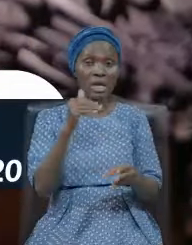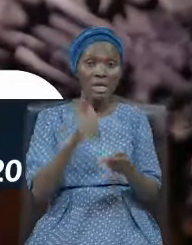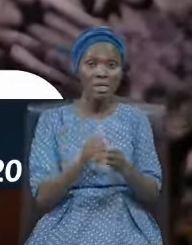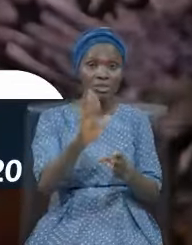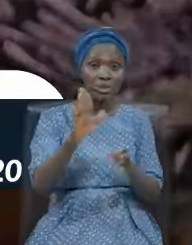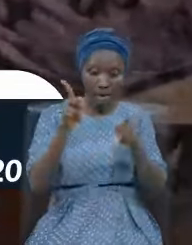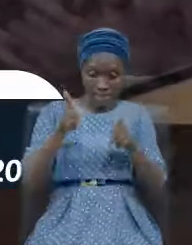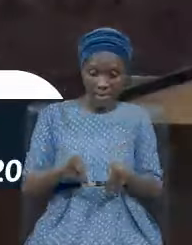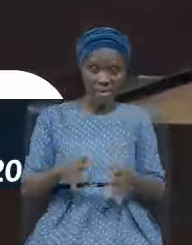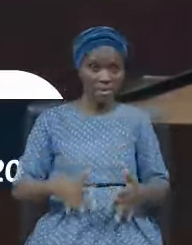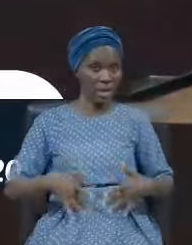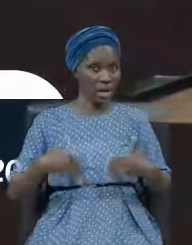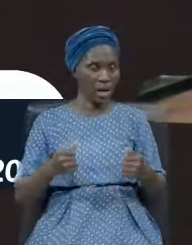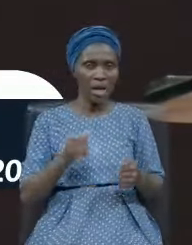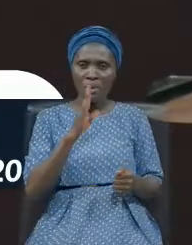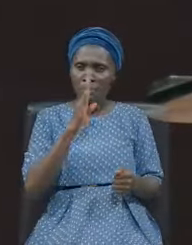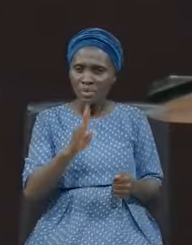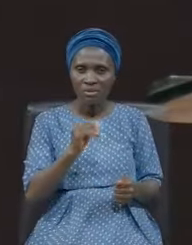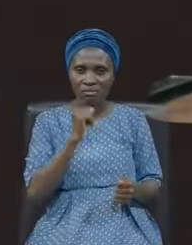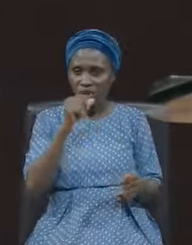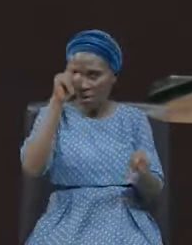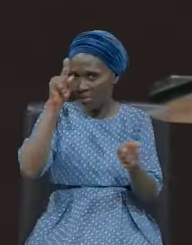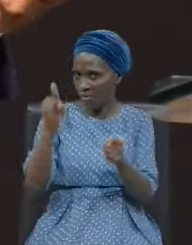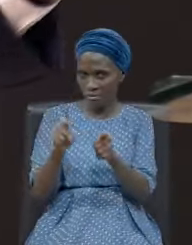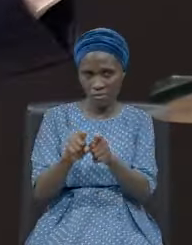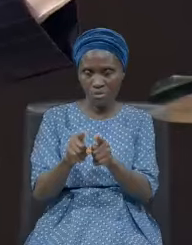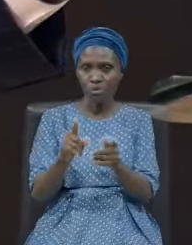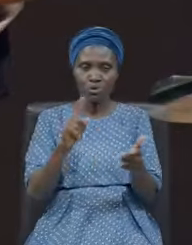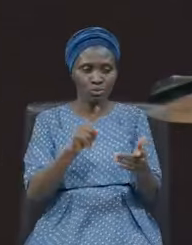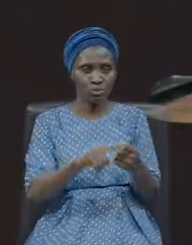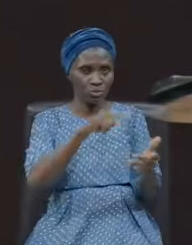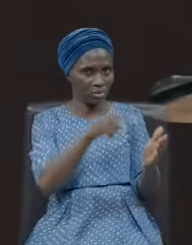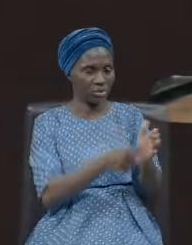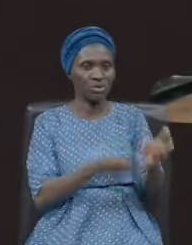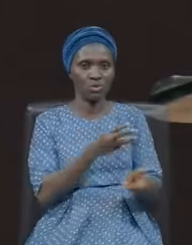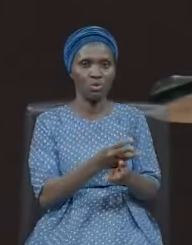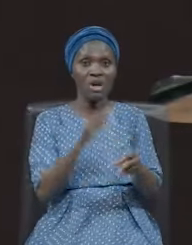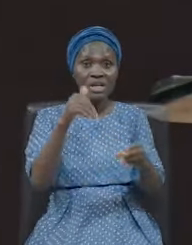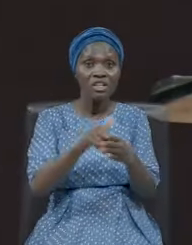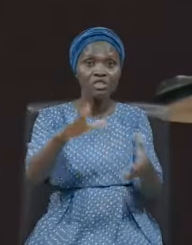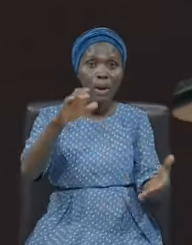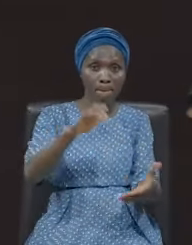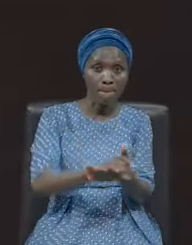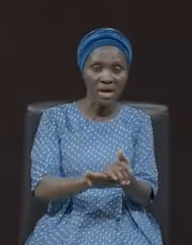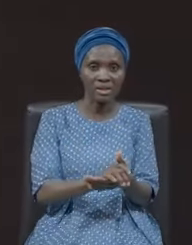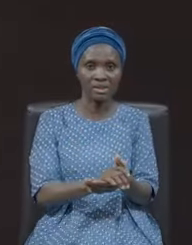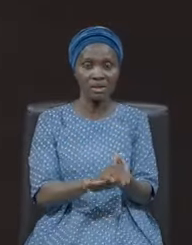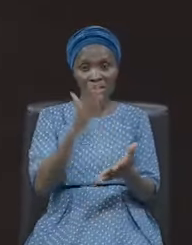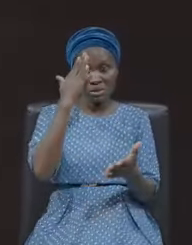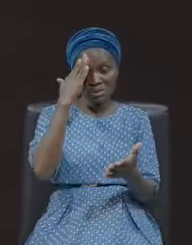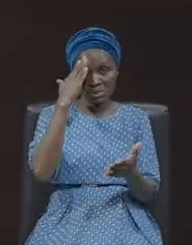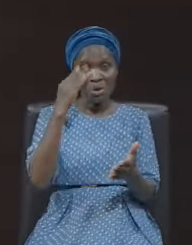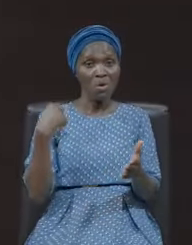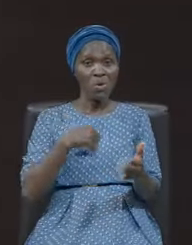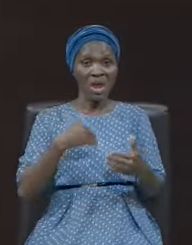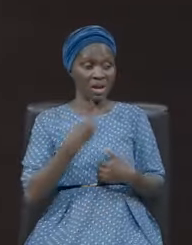this world. In your marriage, actually, you know, if we're this old, we have seen